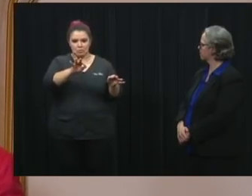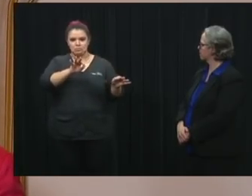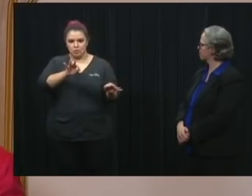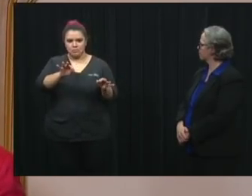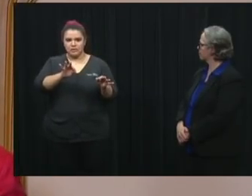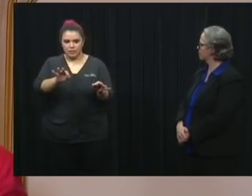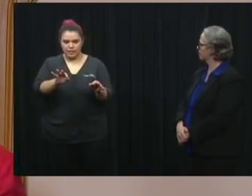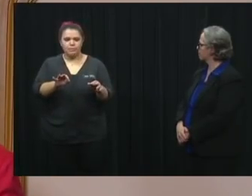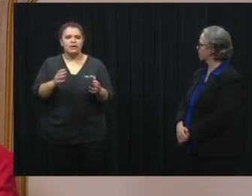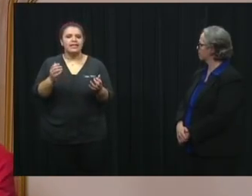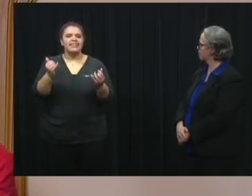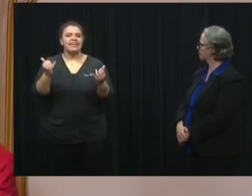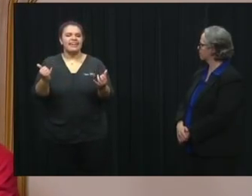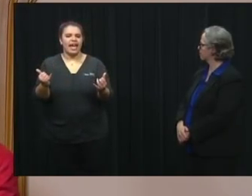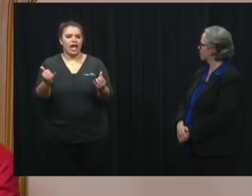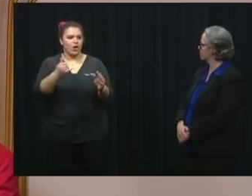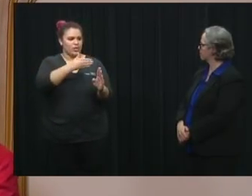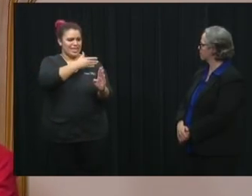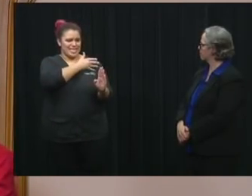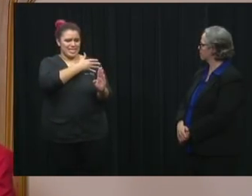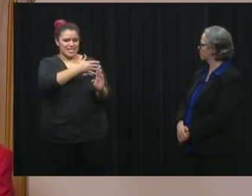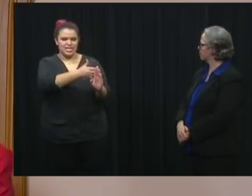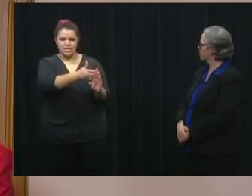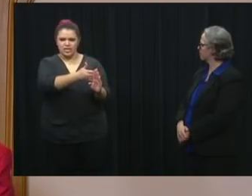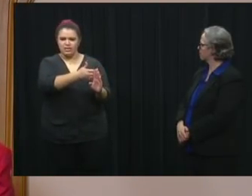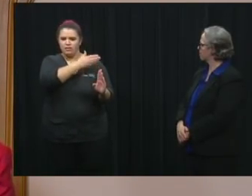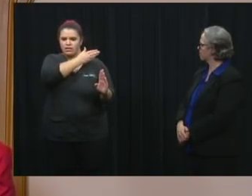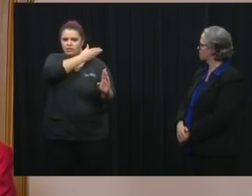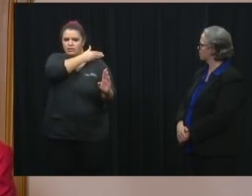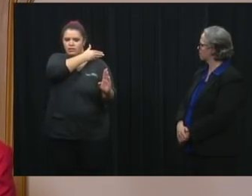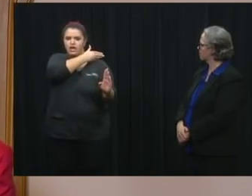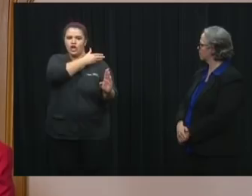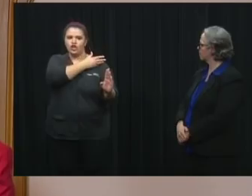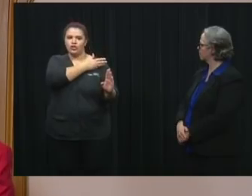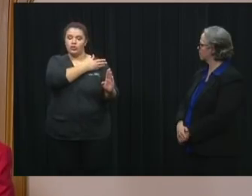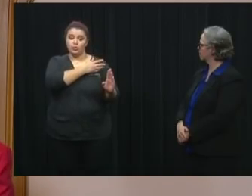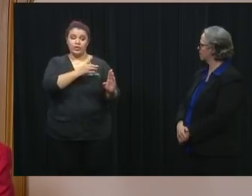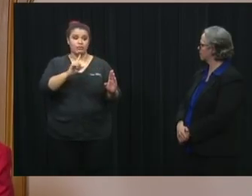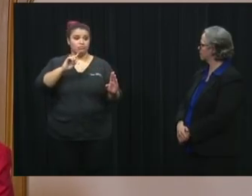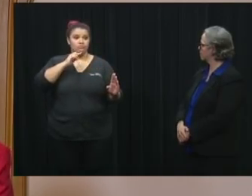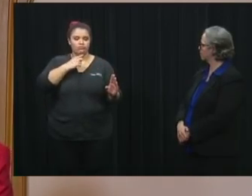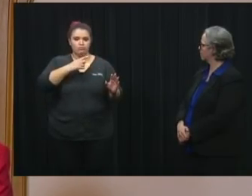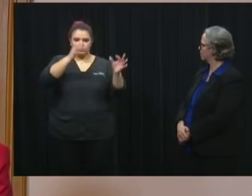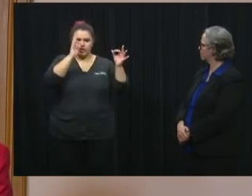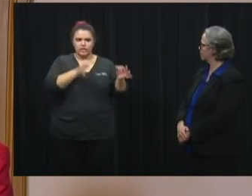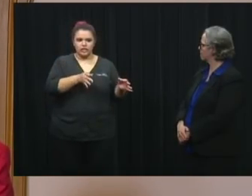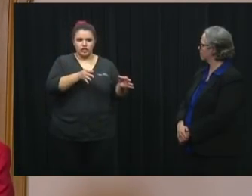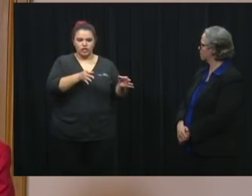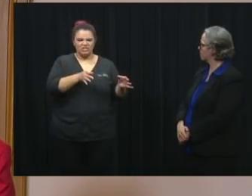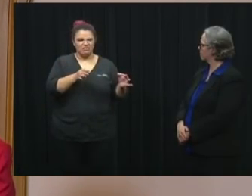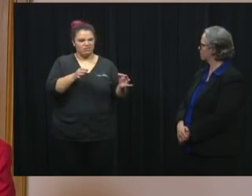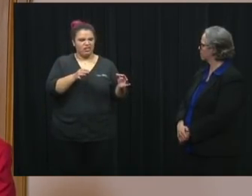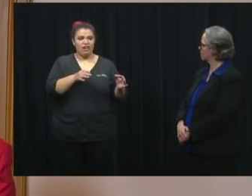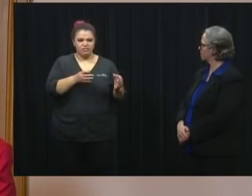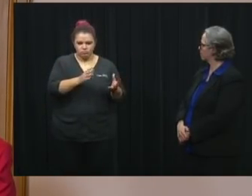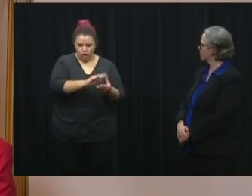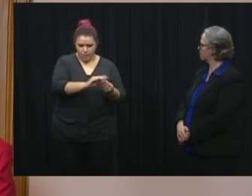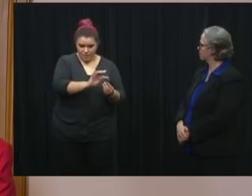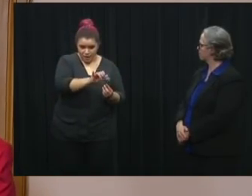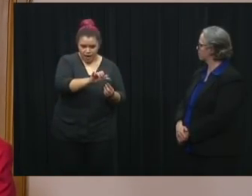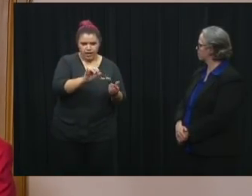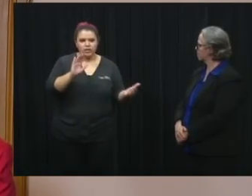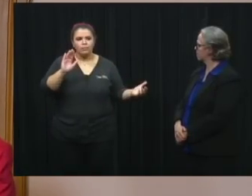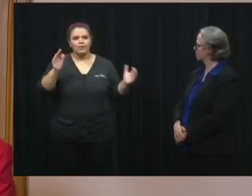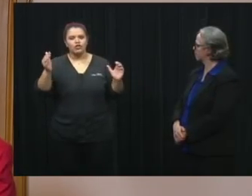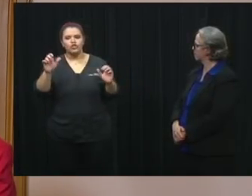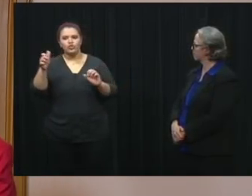on the early kind of drastic actions you took compared to other governors and even the federal government, and what led you to